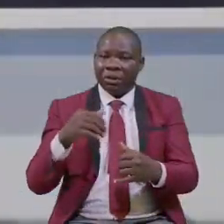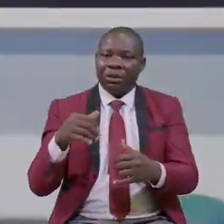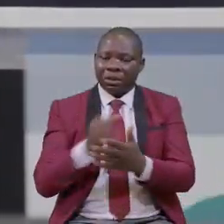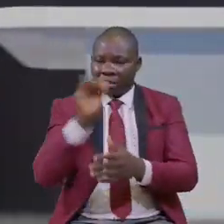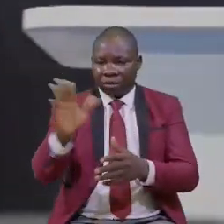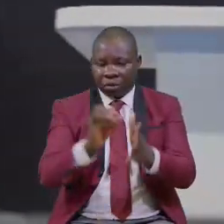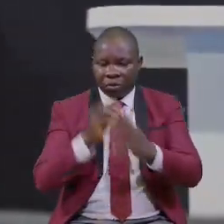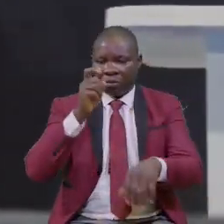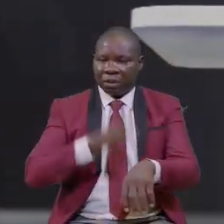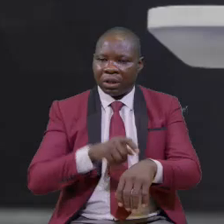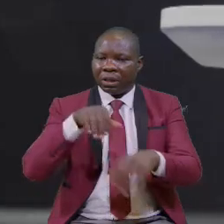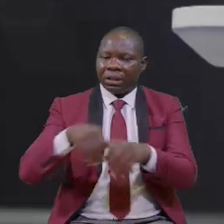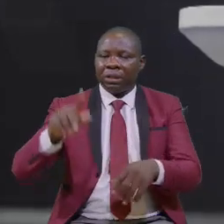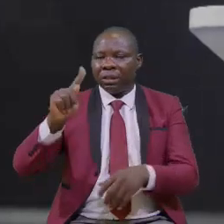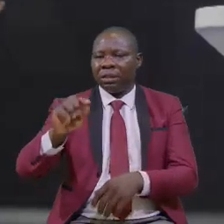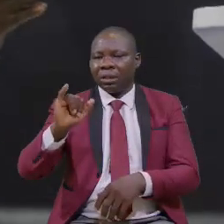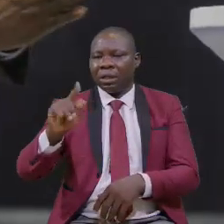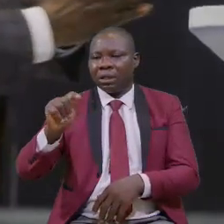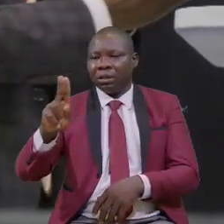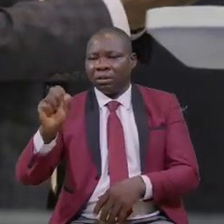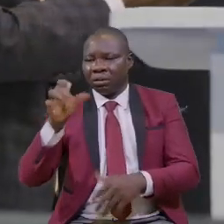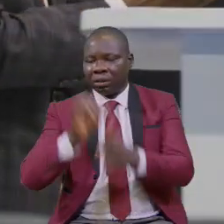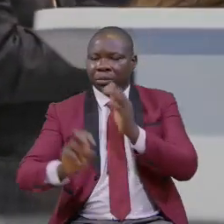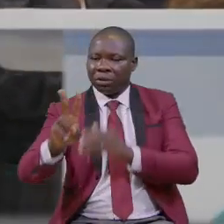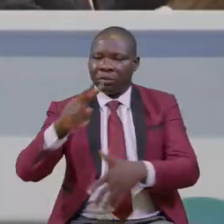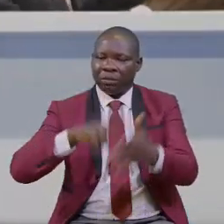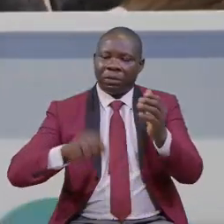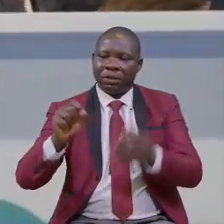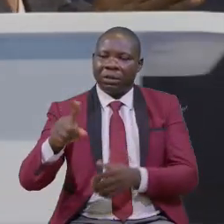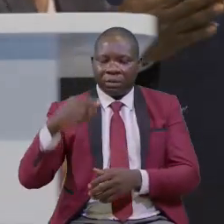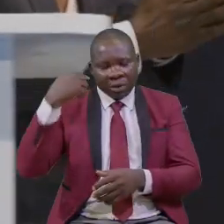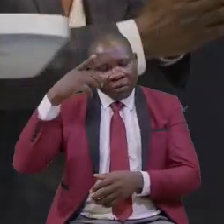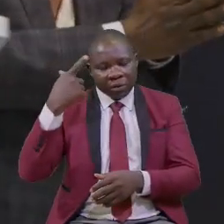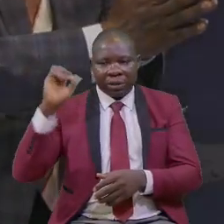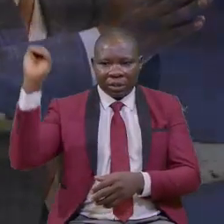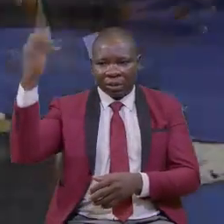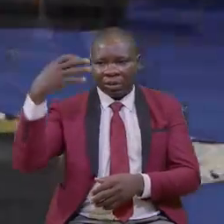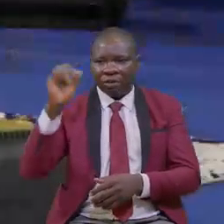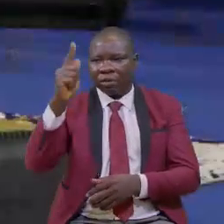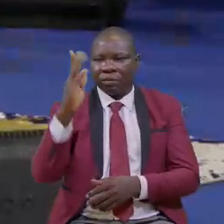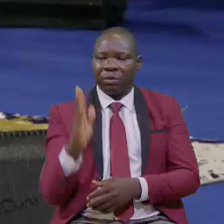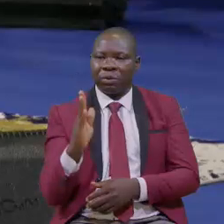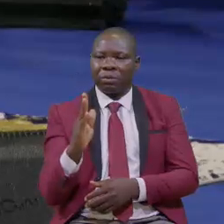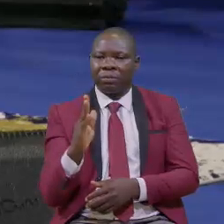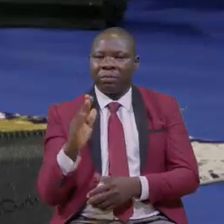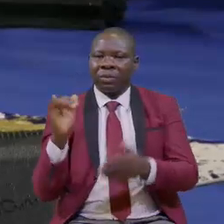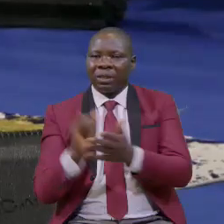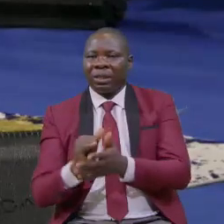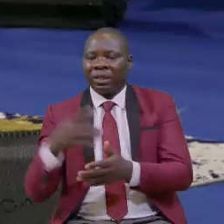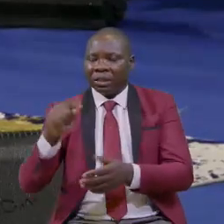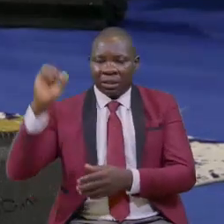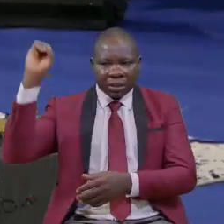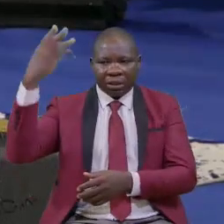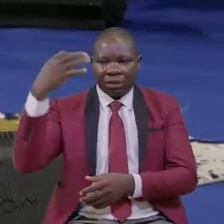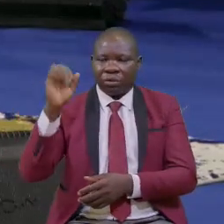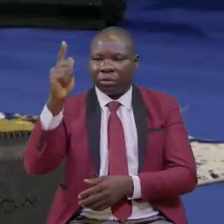from verse 11, it says, for the grace of God, the grace of